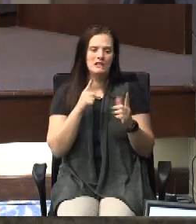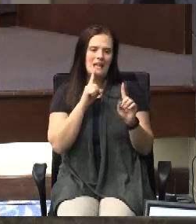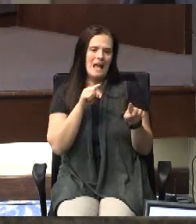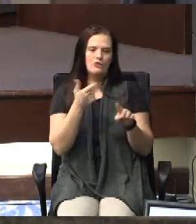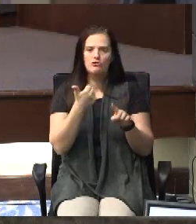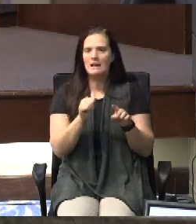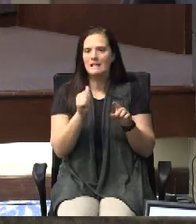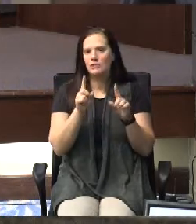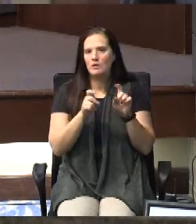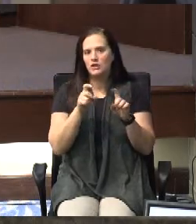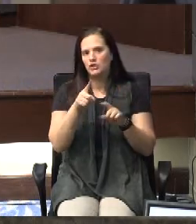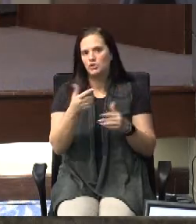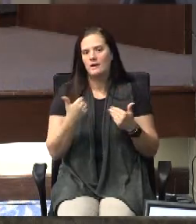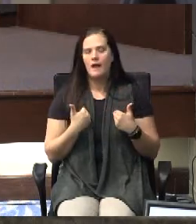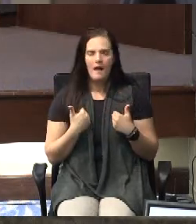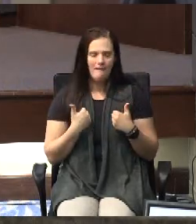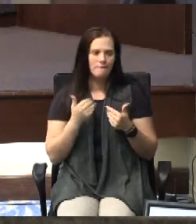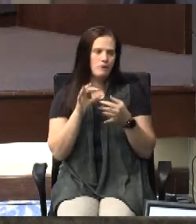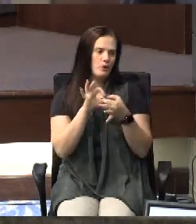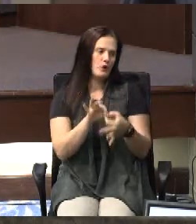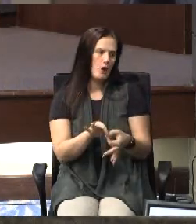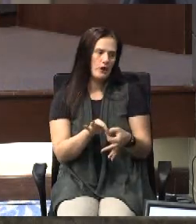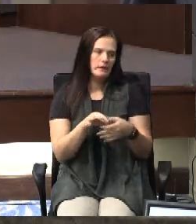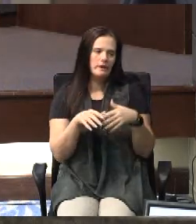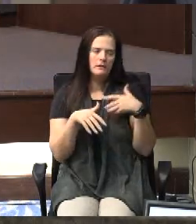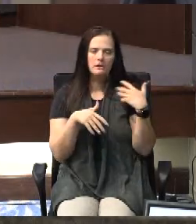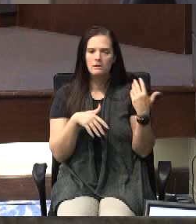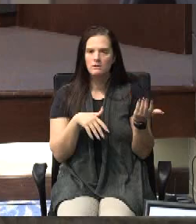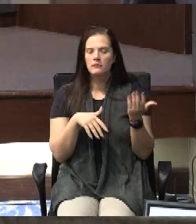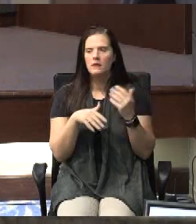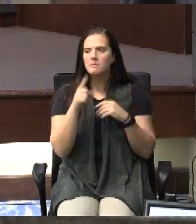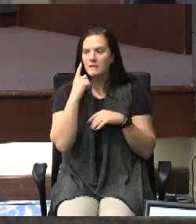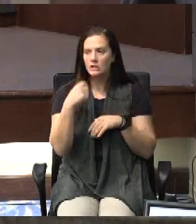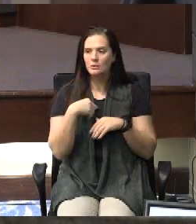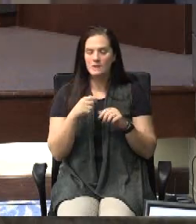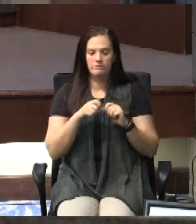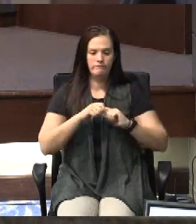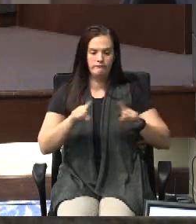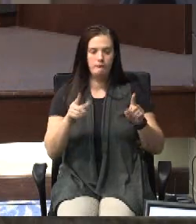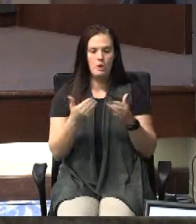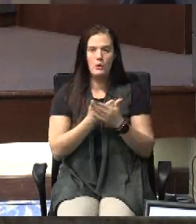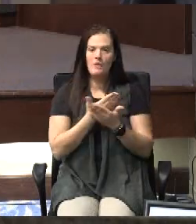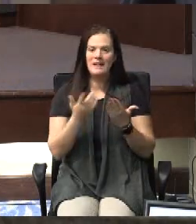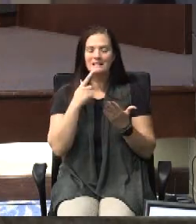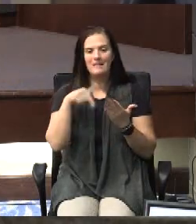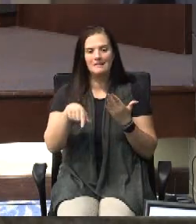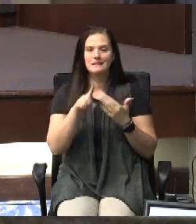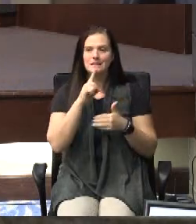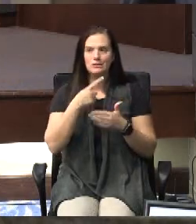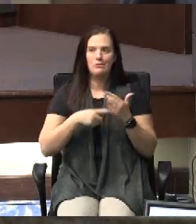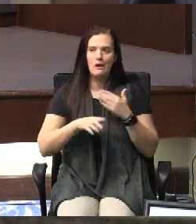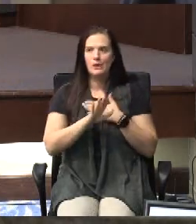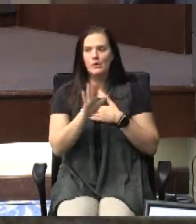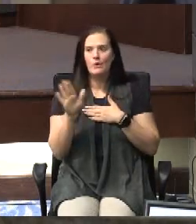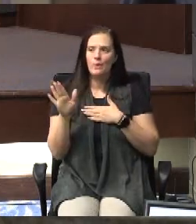any questions you have regarding, you know, because we put out this new thing that said this is what is